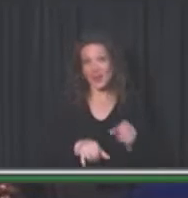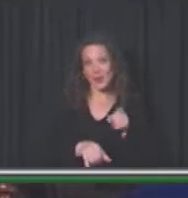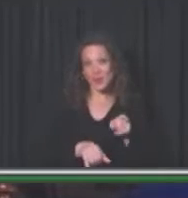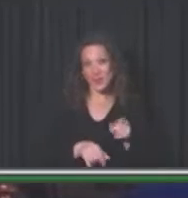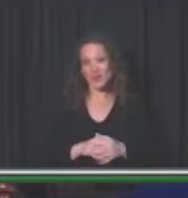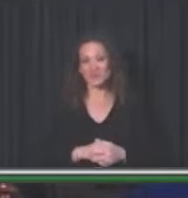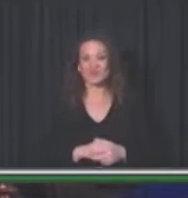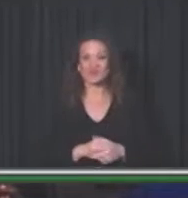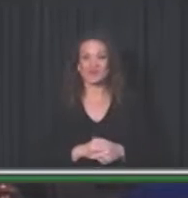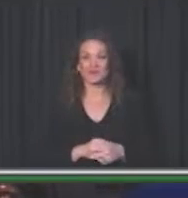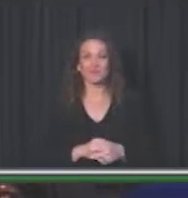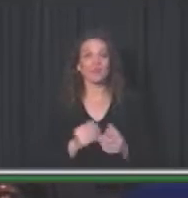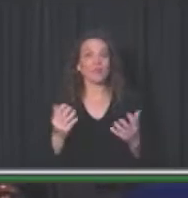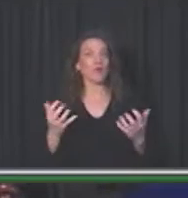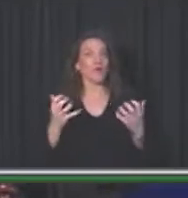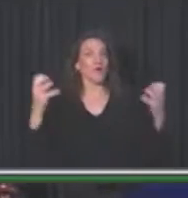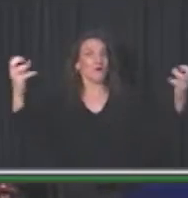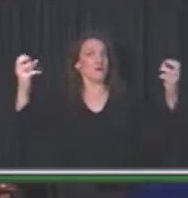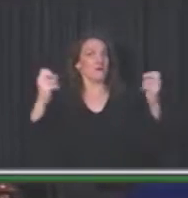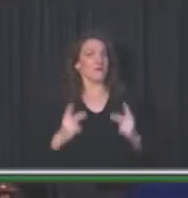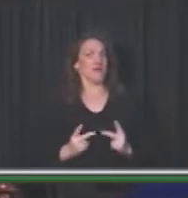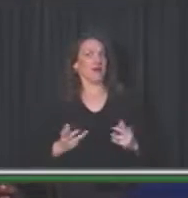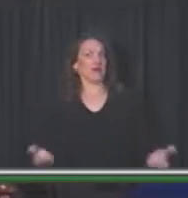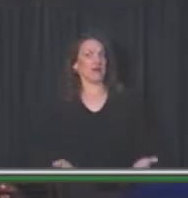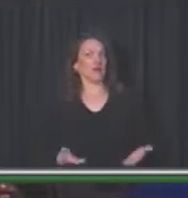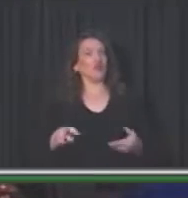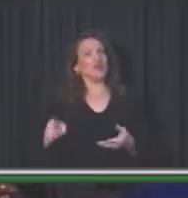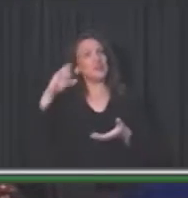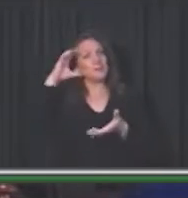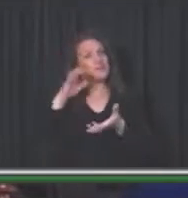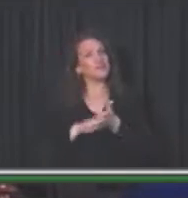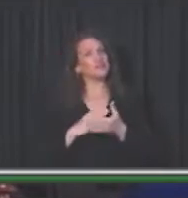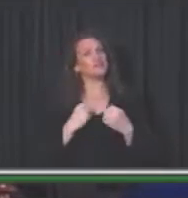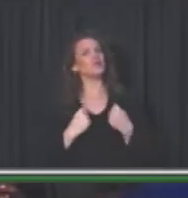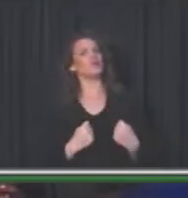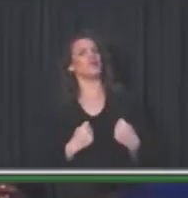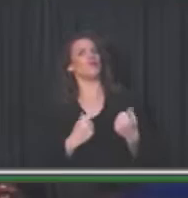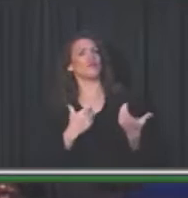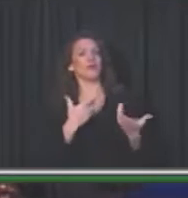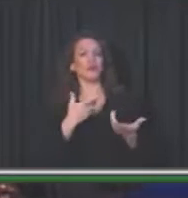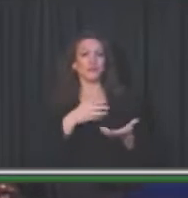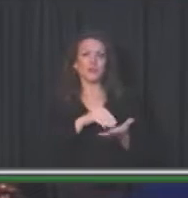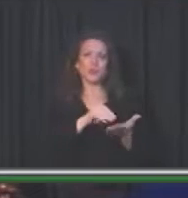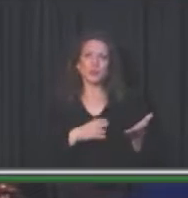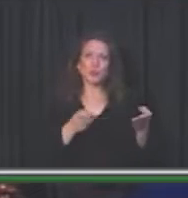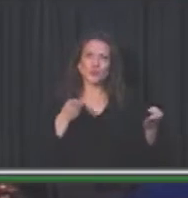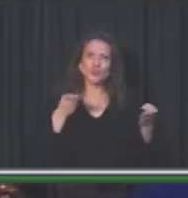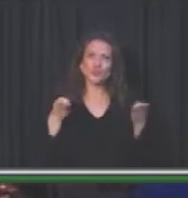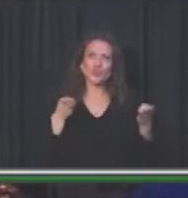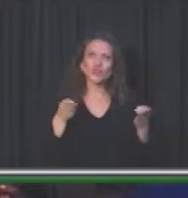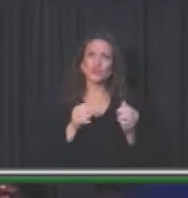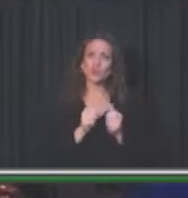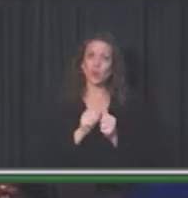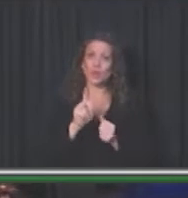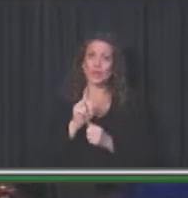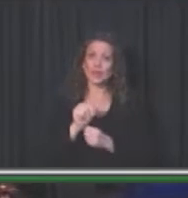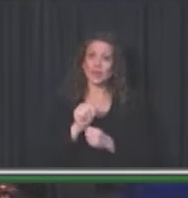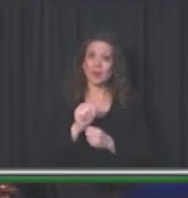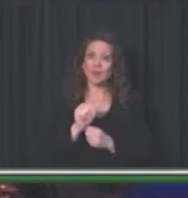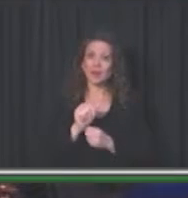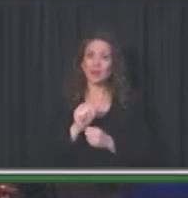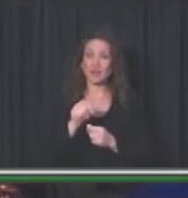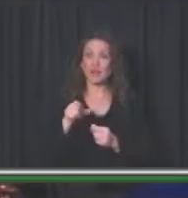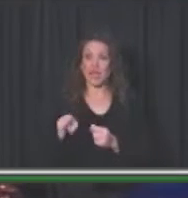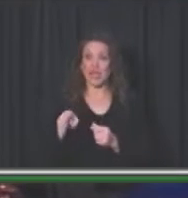He wants to come back here. He believes because of the student services with disability, he succeeded.